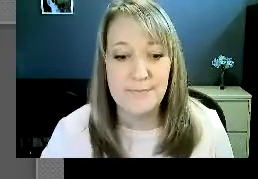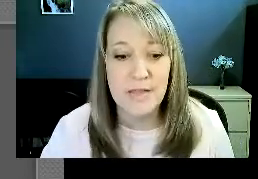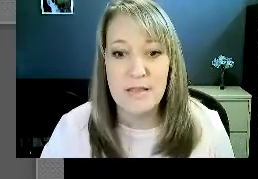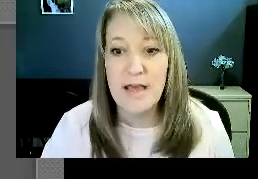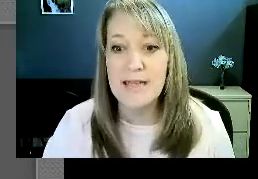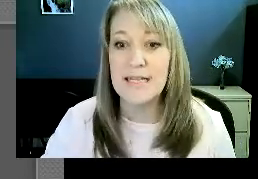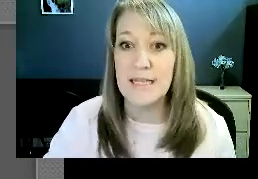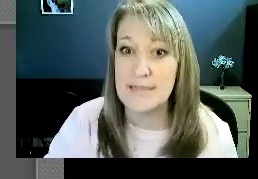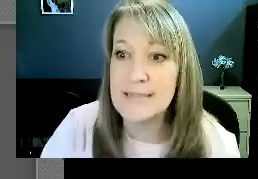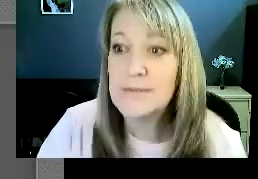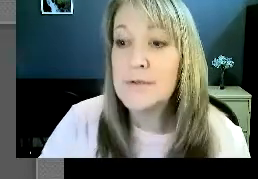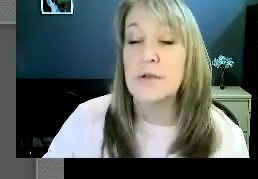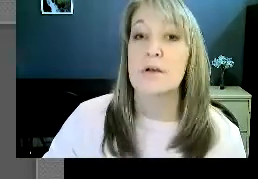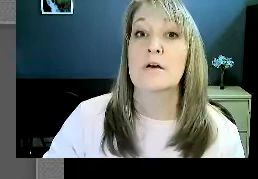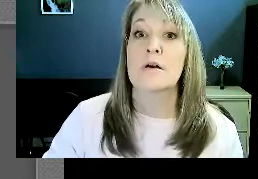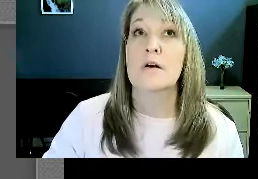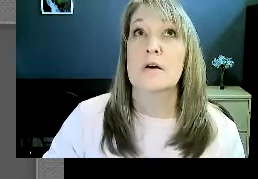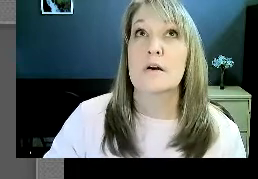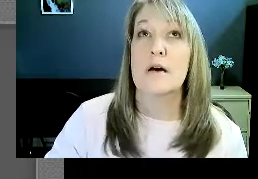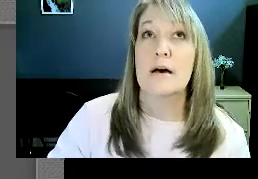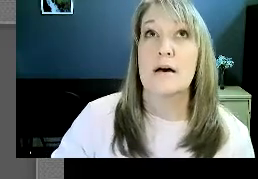right, that is